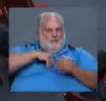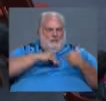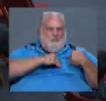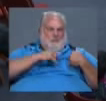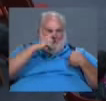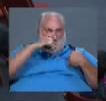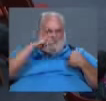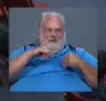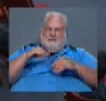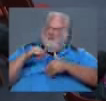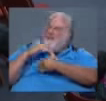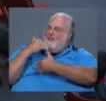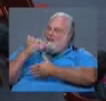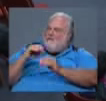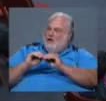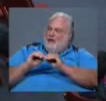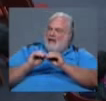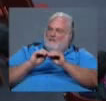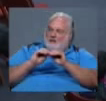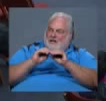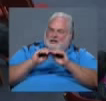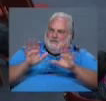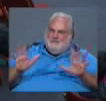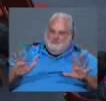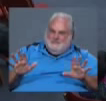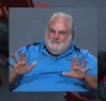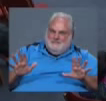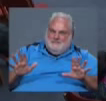No, thank you for that.